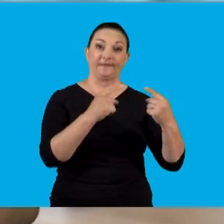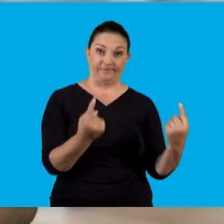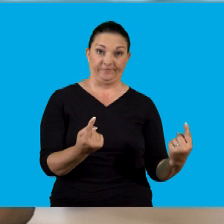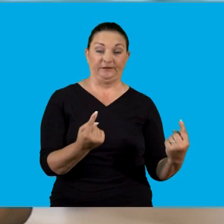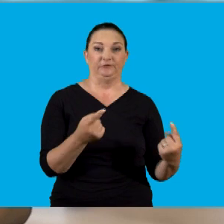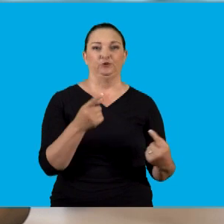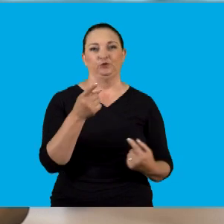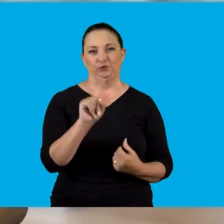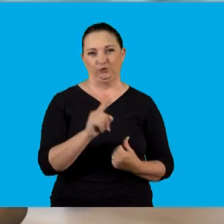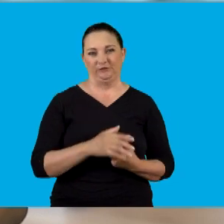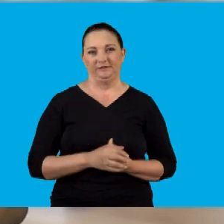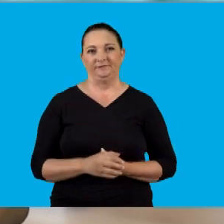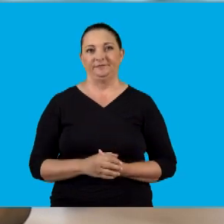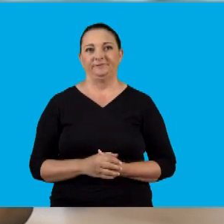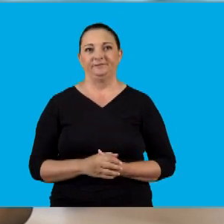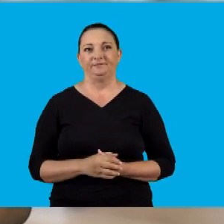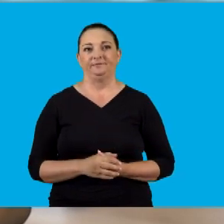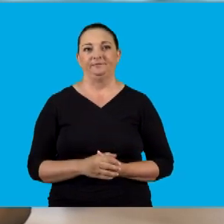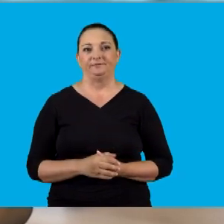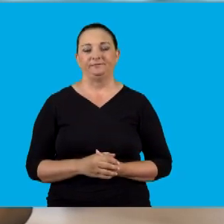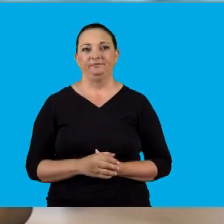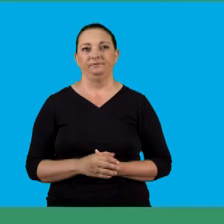two sectors.